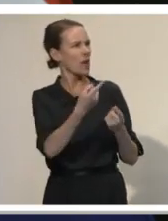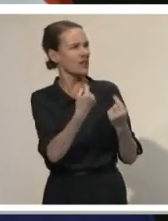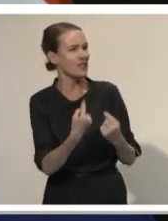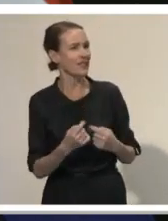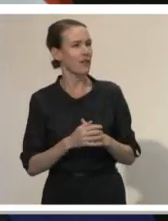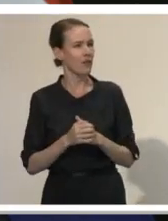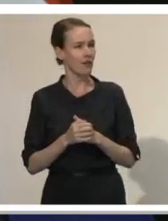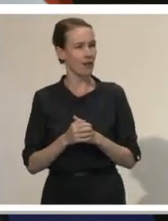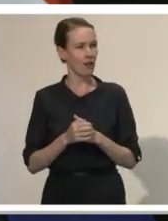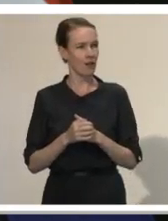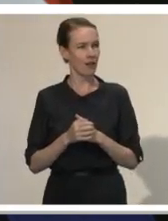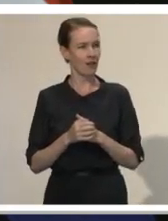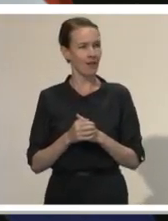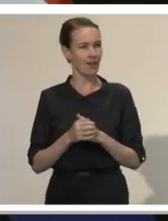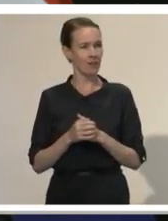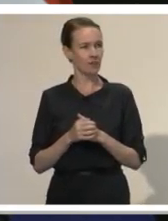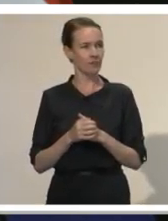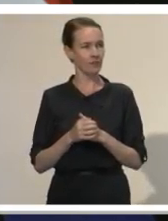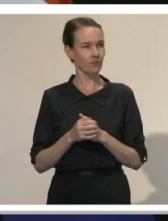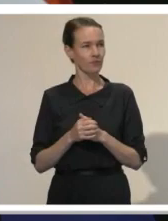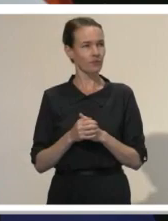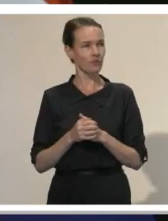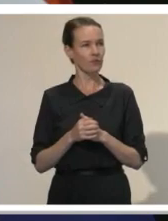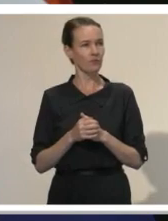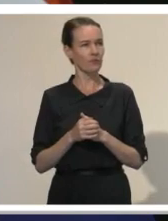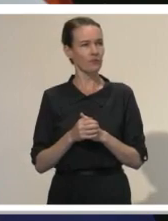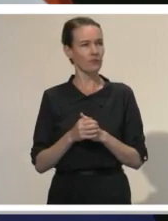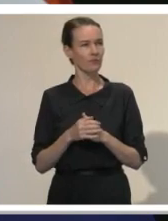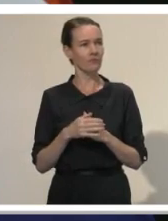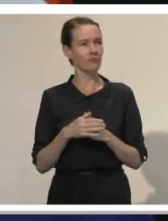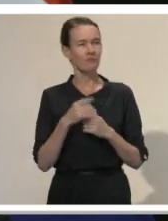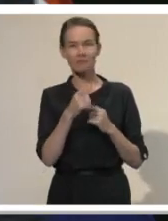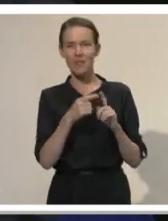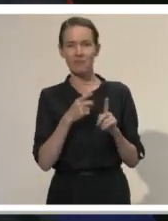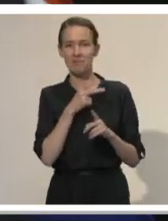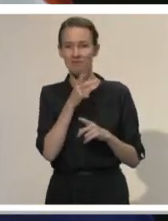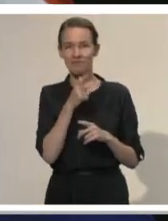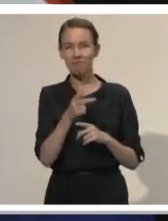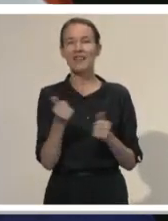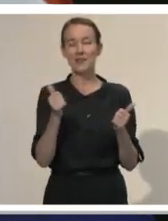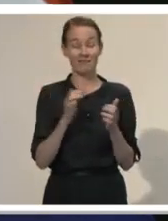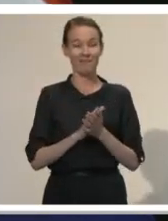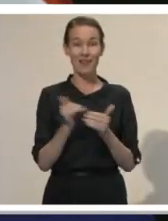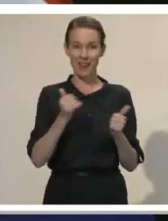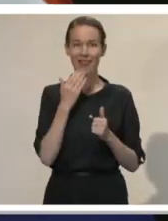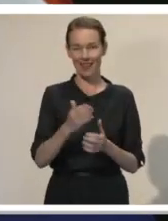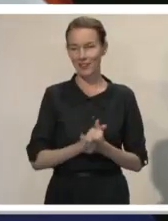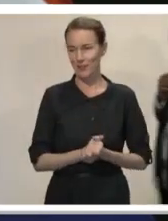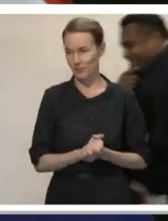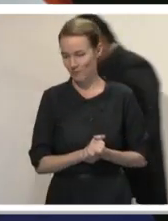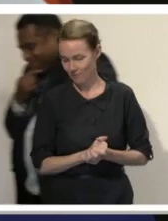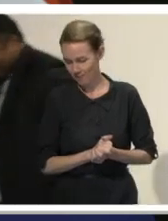either. Pardon? Probably wouldn't call questioning harassing. It depends on which side of the podium you're on. Thanks, everyone.